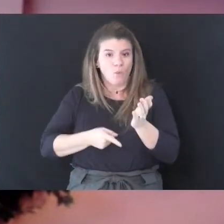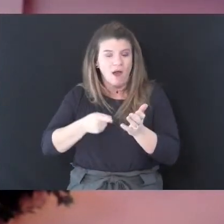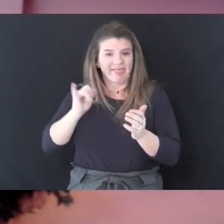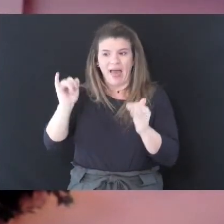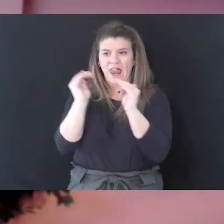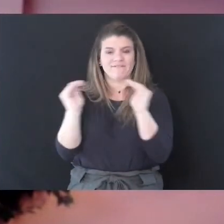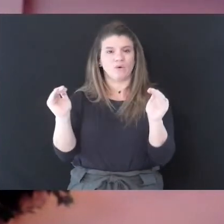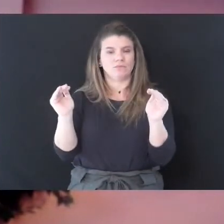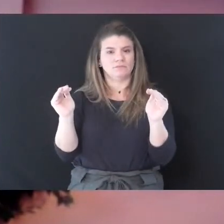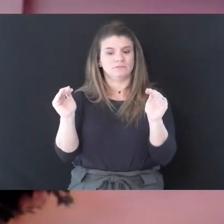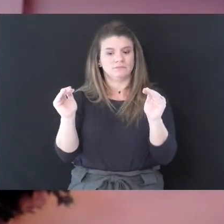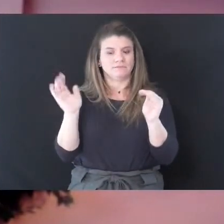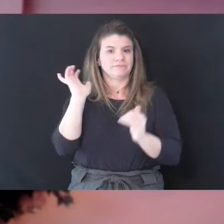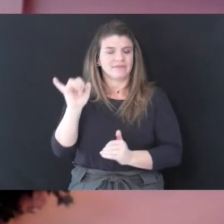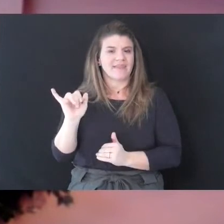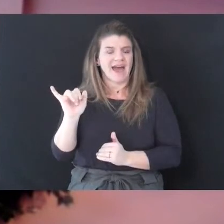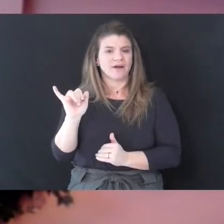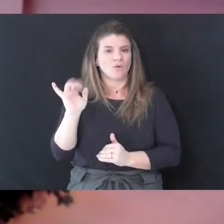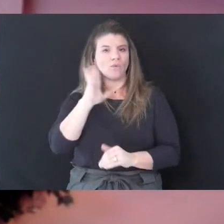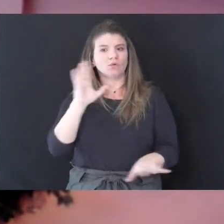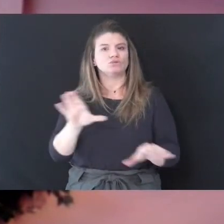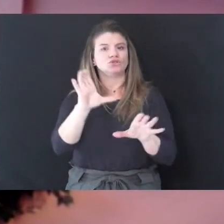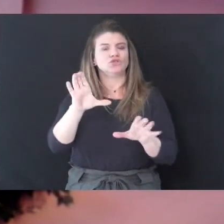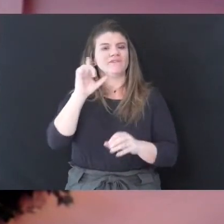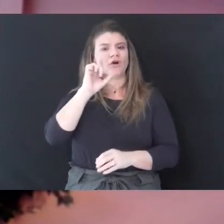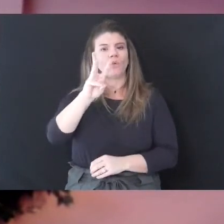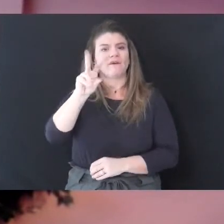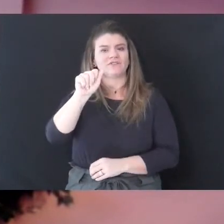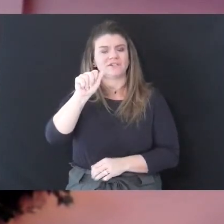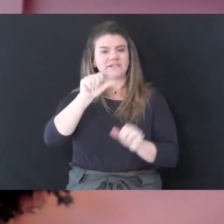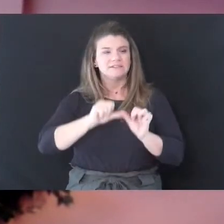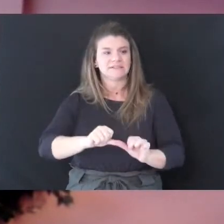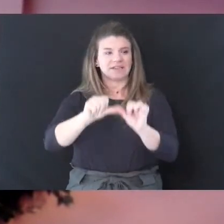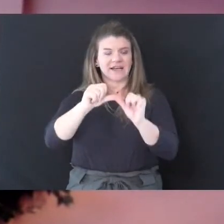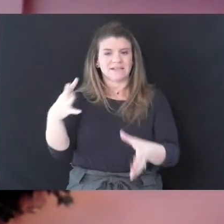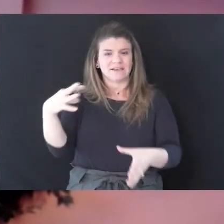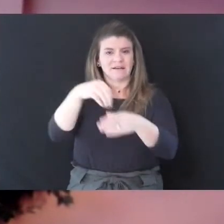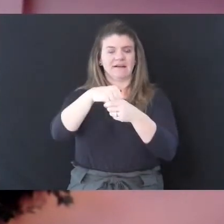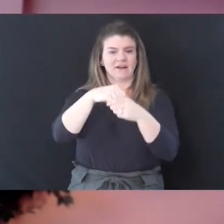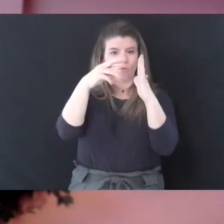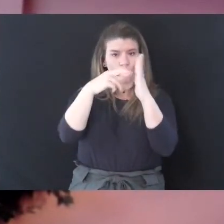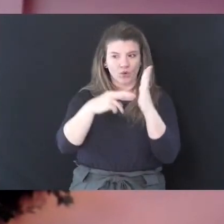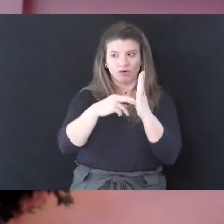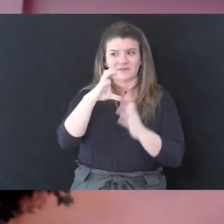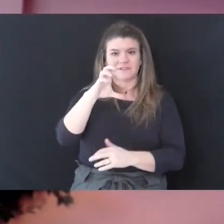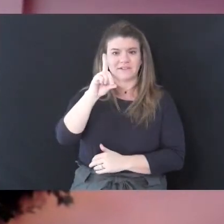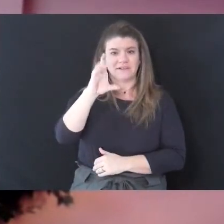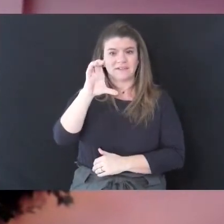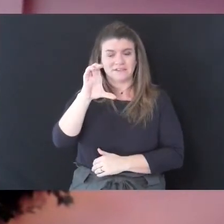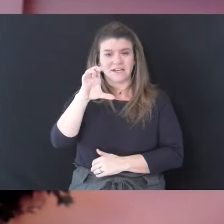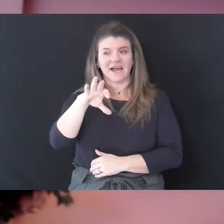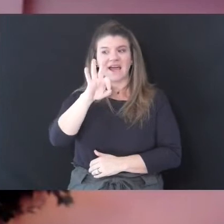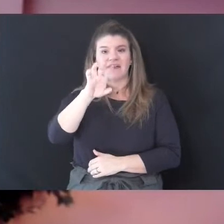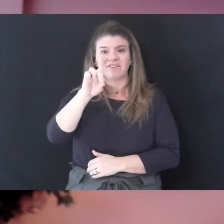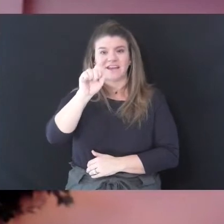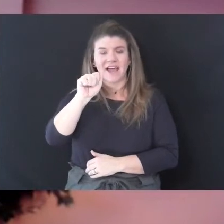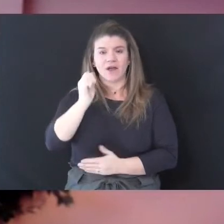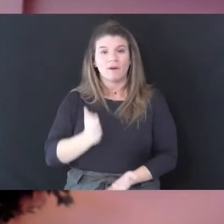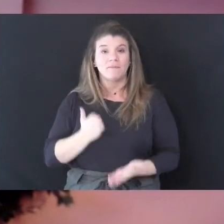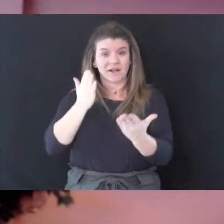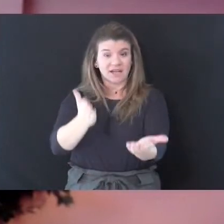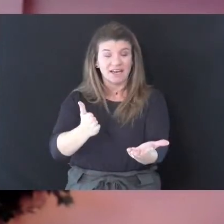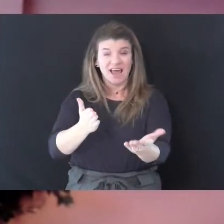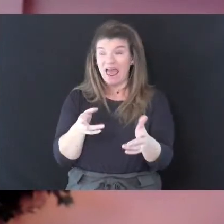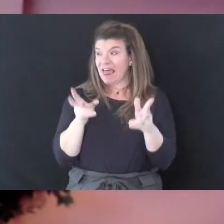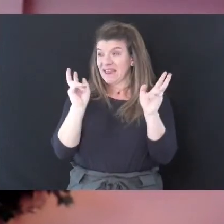that, you know, that it does fit West Virginia and stays within the guidelines that CDC and FDA recommend. The